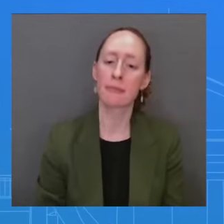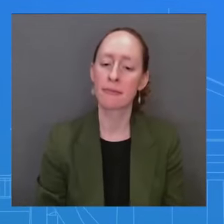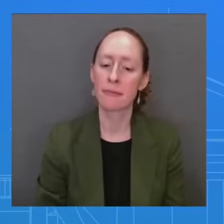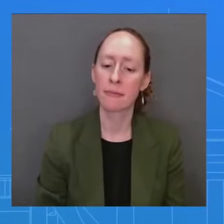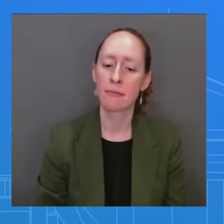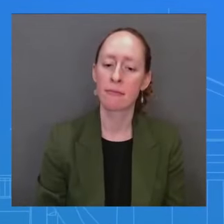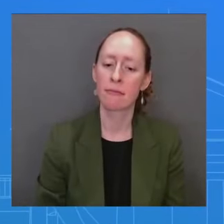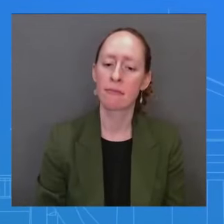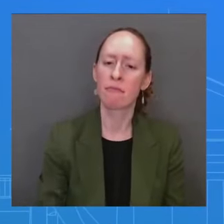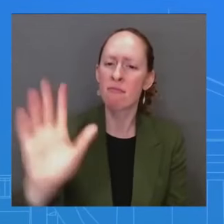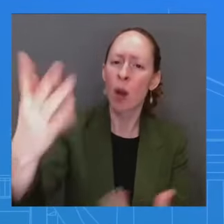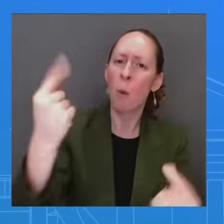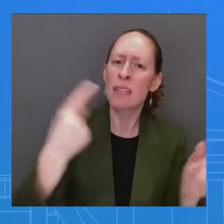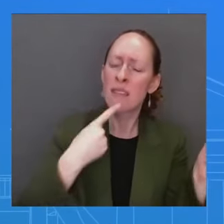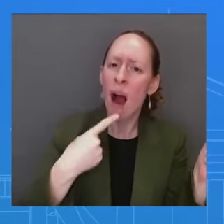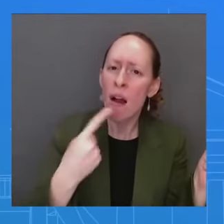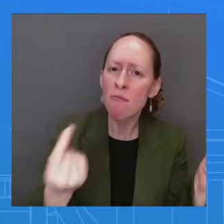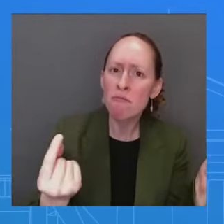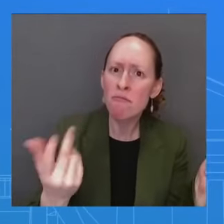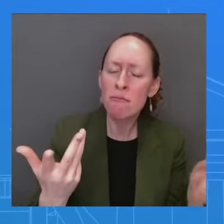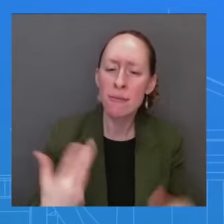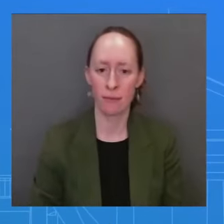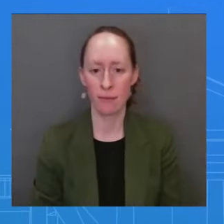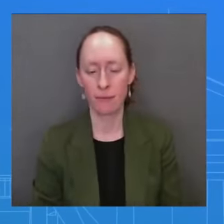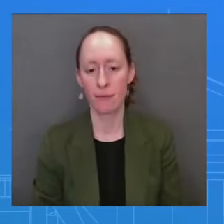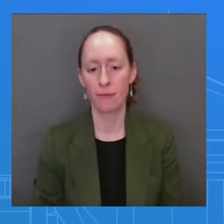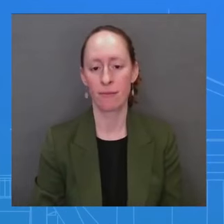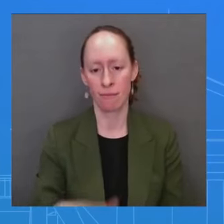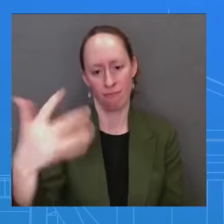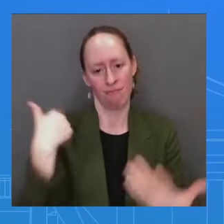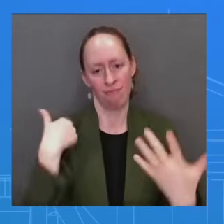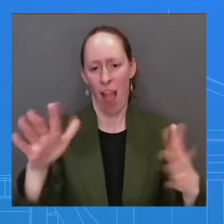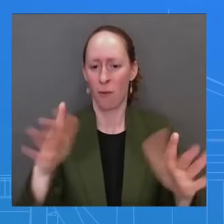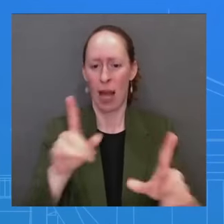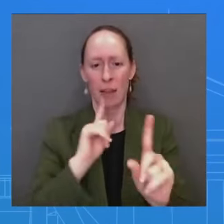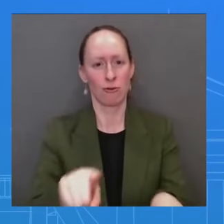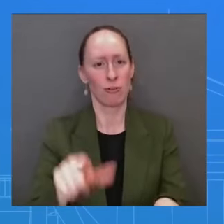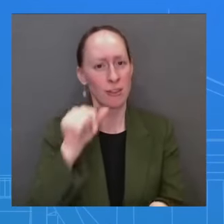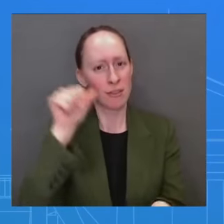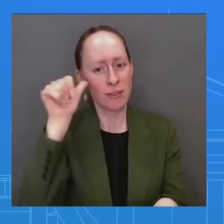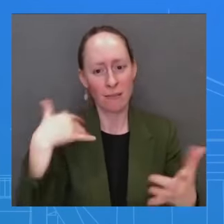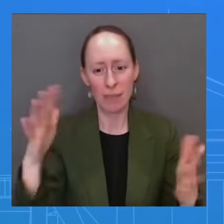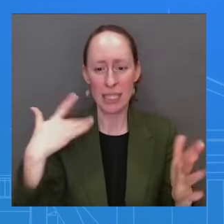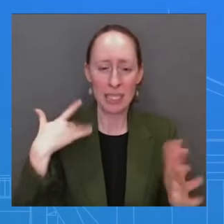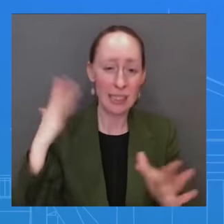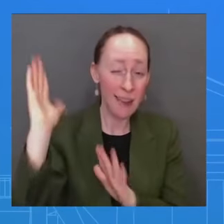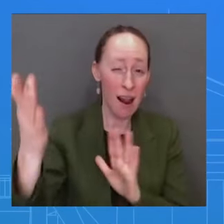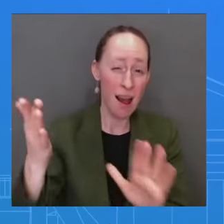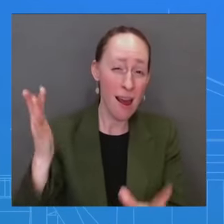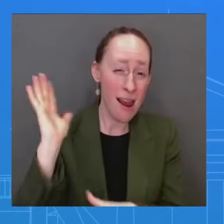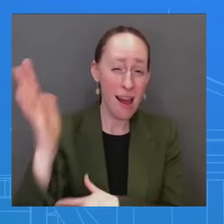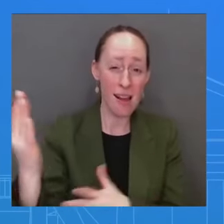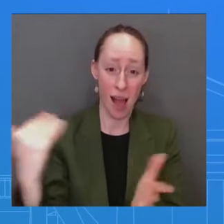covered this ad nauseum yesterday. We didn't find out that he was in the hospital until Thursday afternoon.